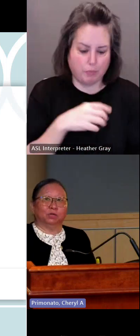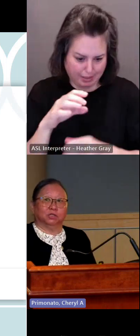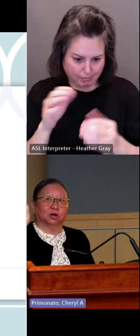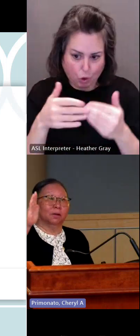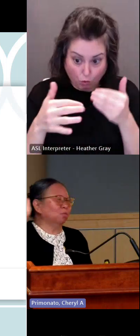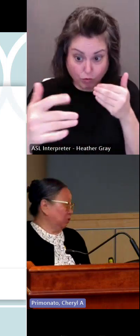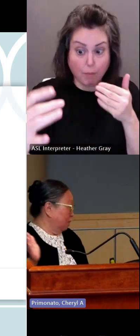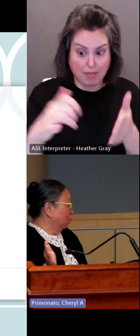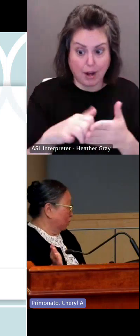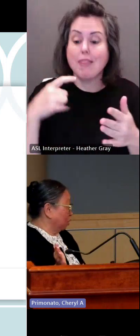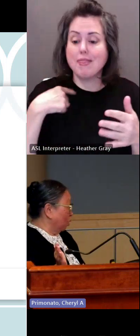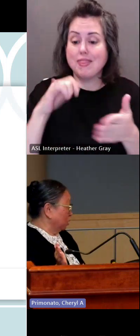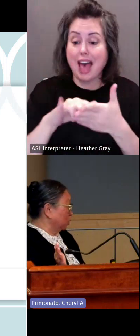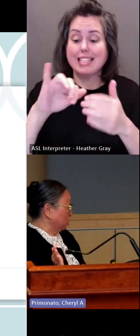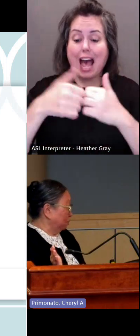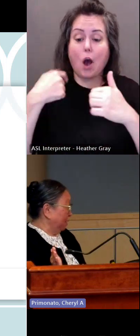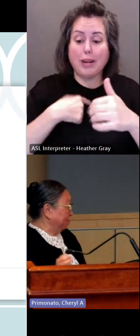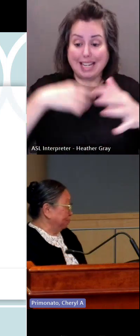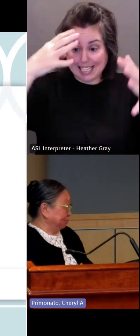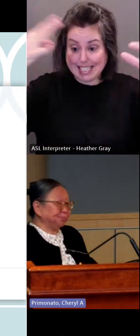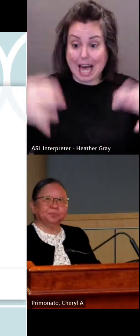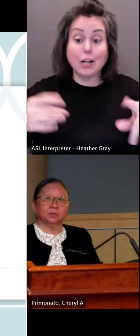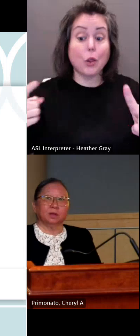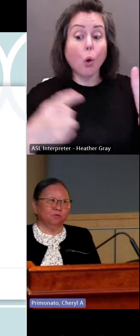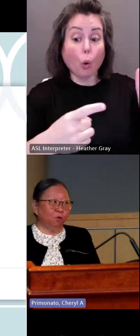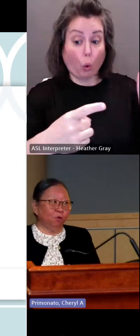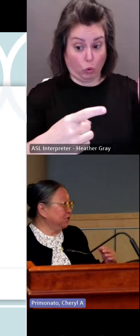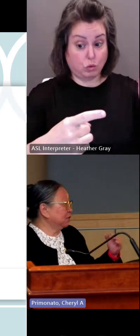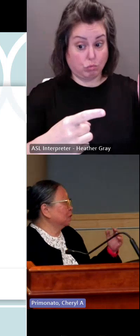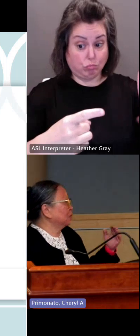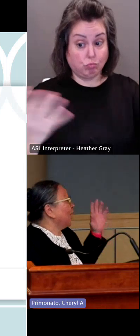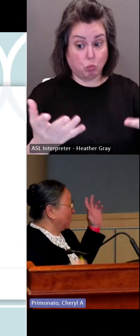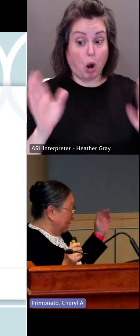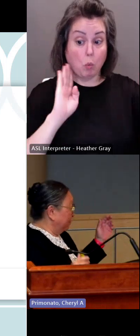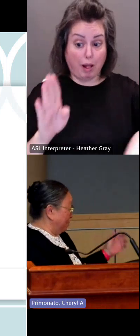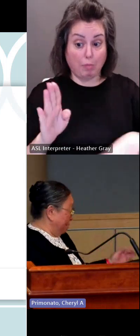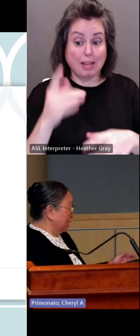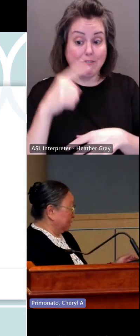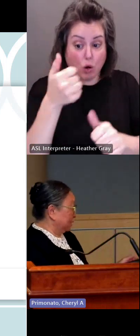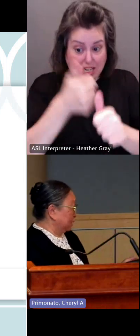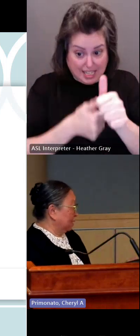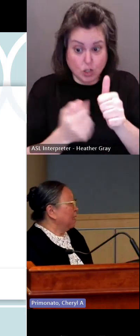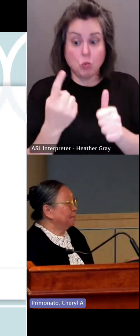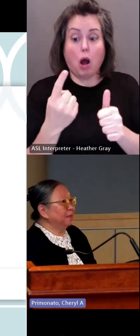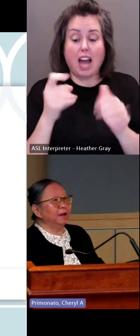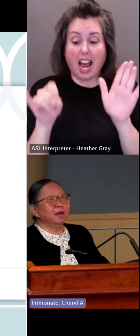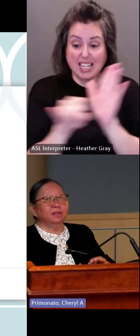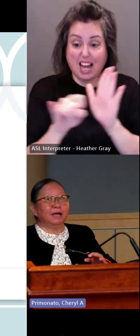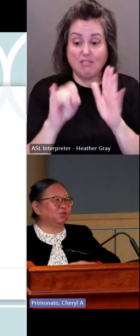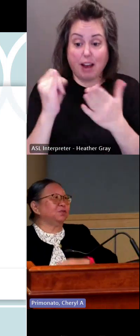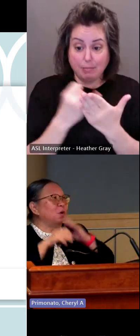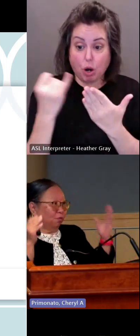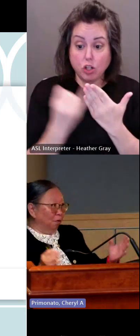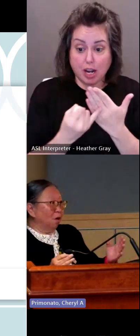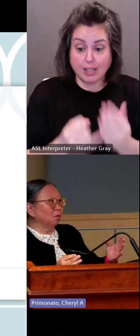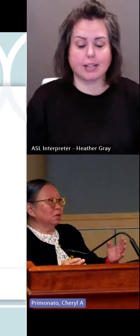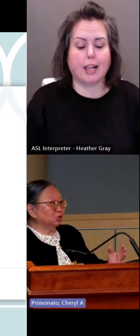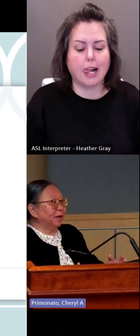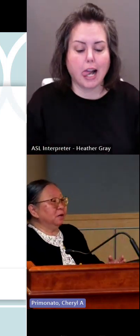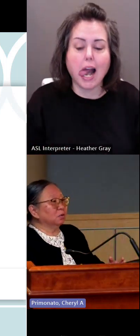is how we determine what the goal is going to be for each of those identified projects. But then that's for